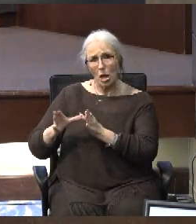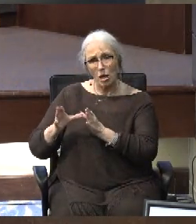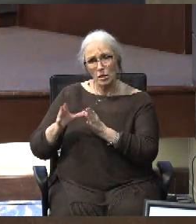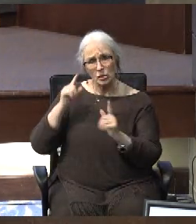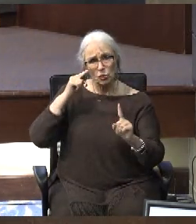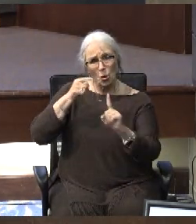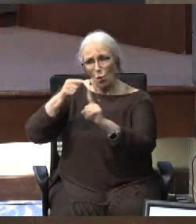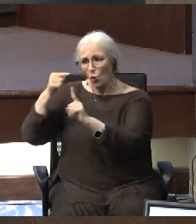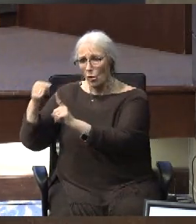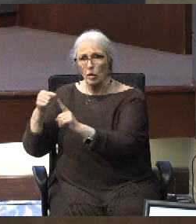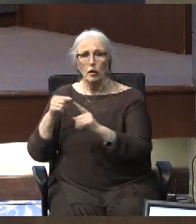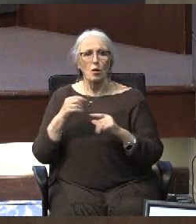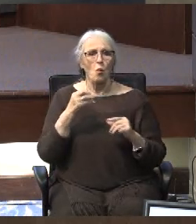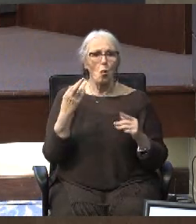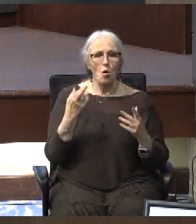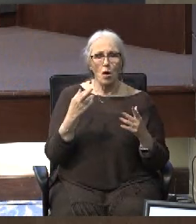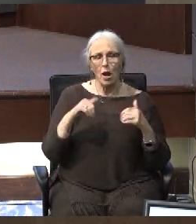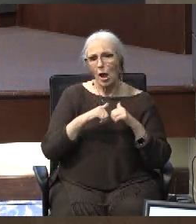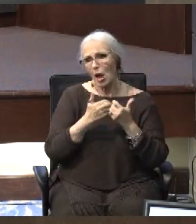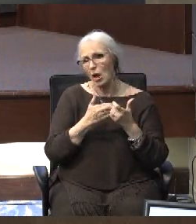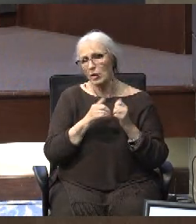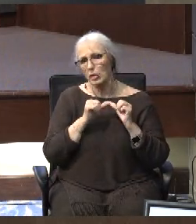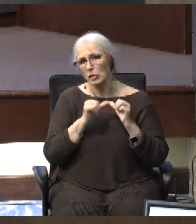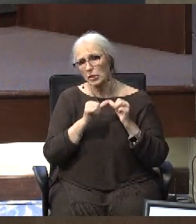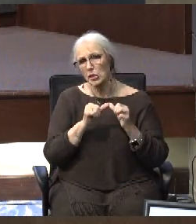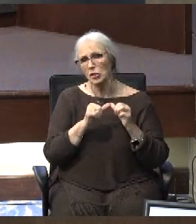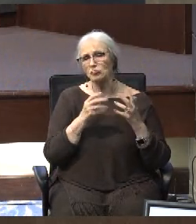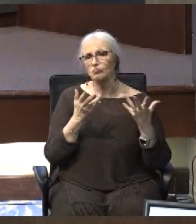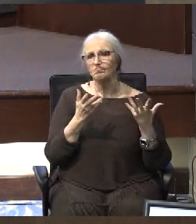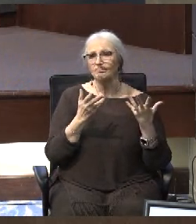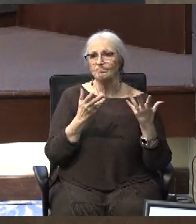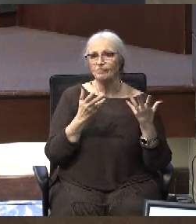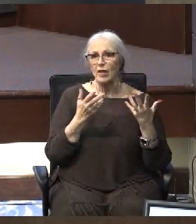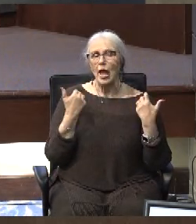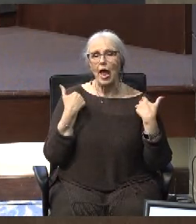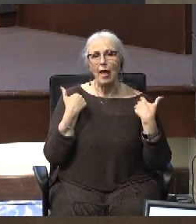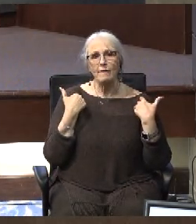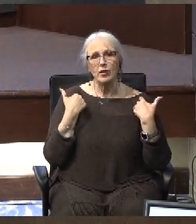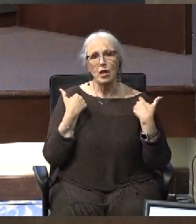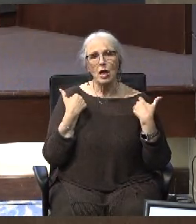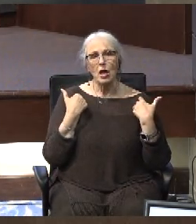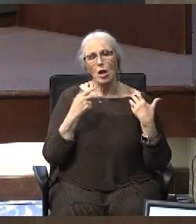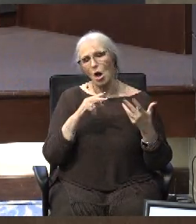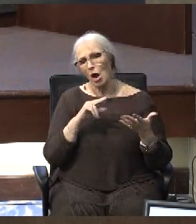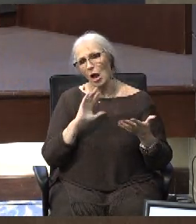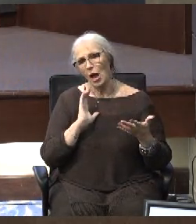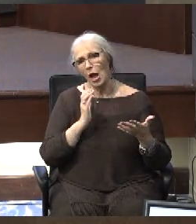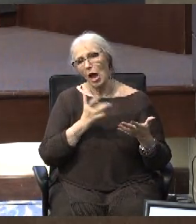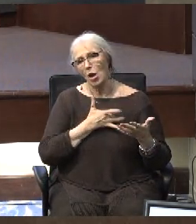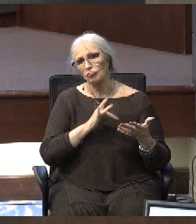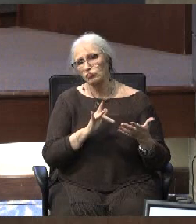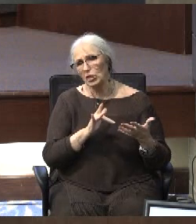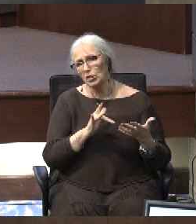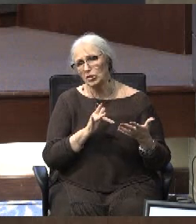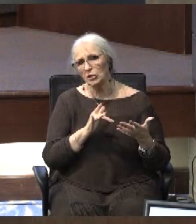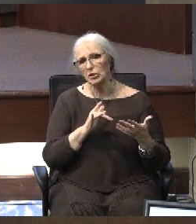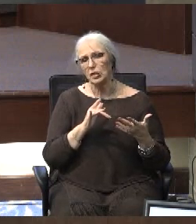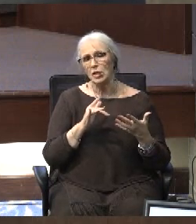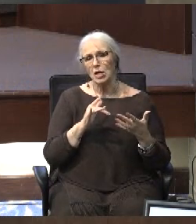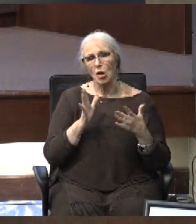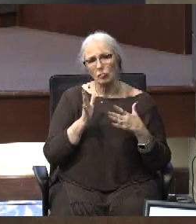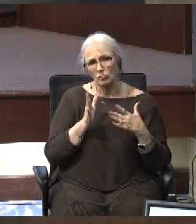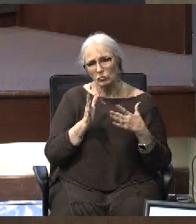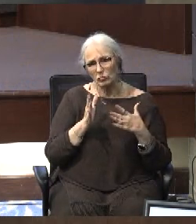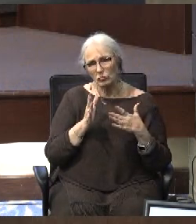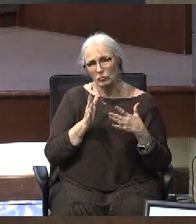intentionality, like kind of keep a level of intentionality throughout the